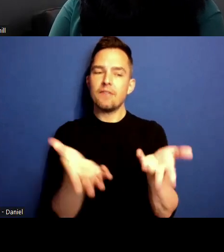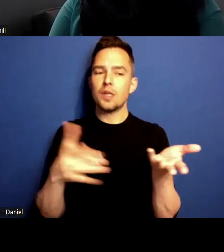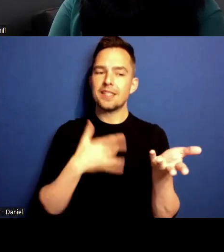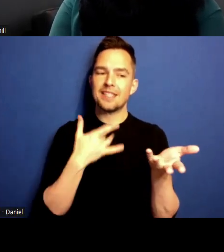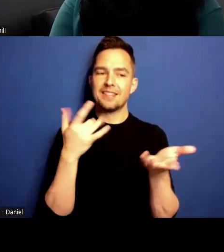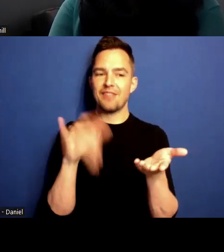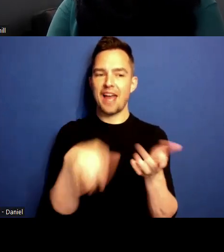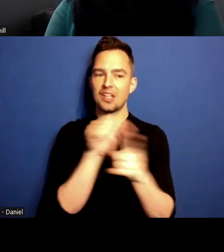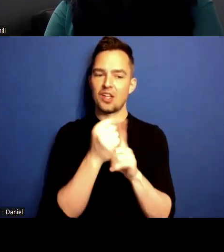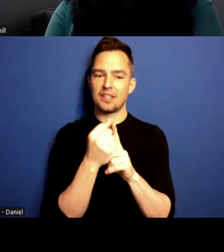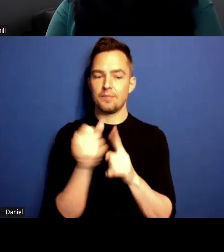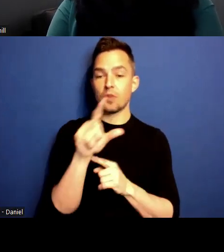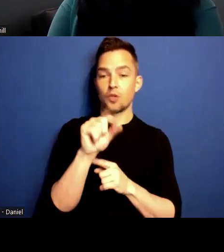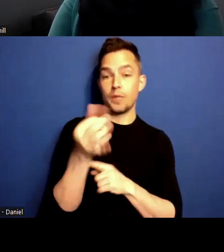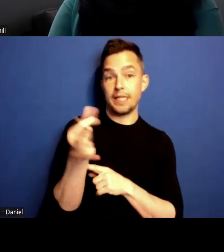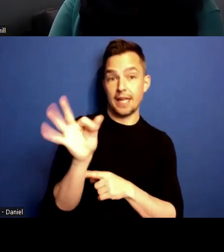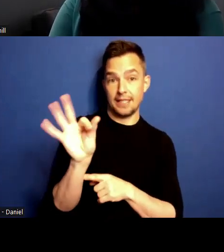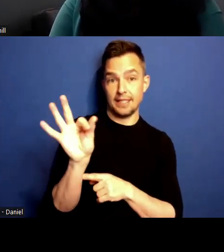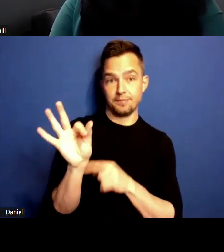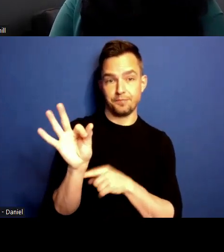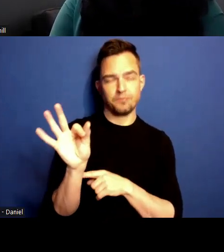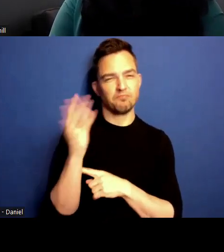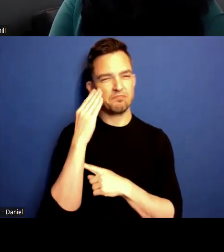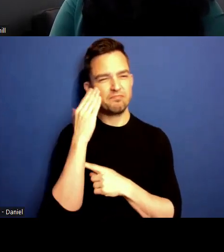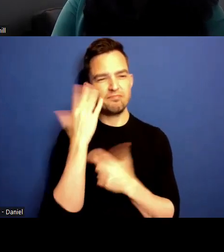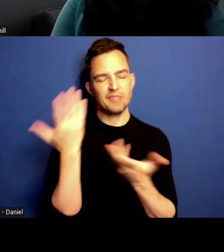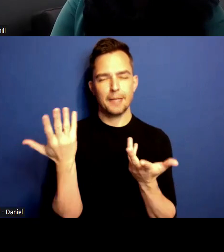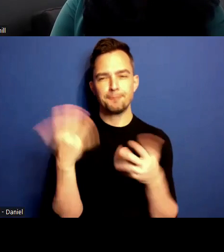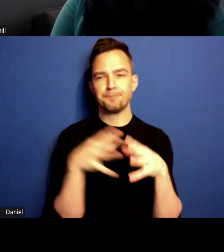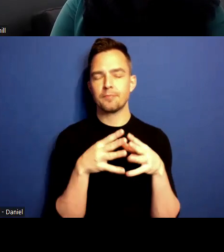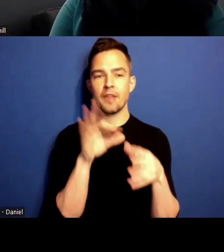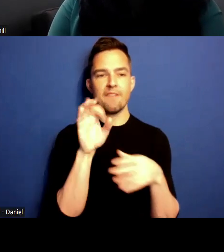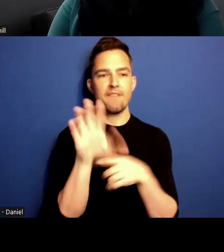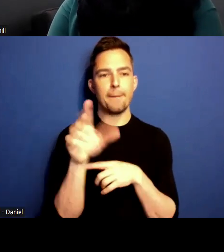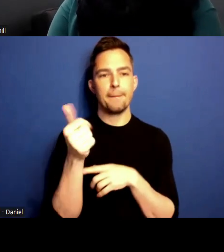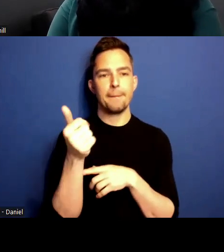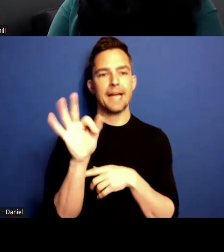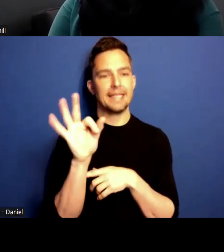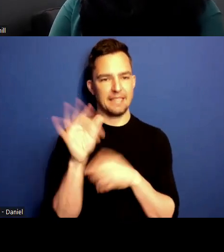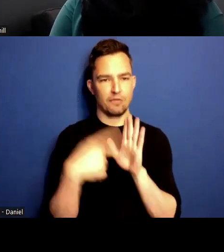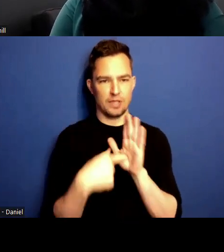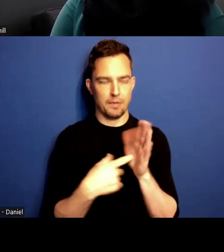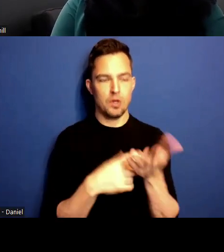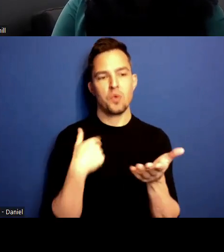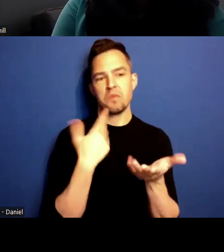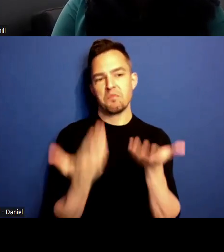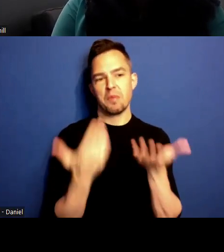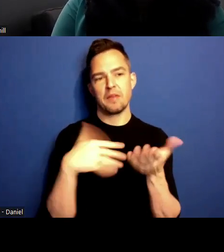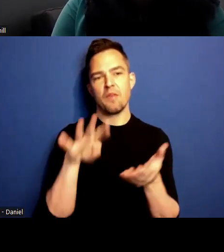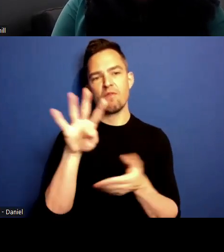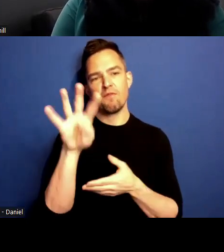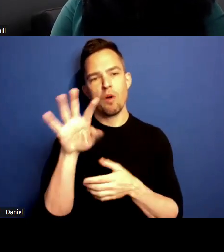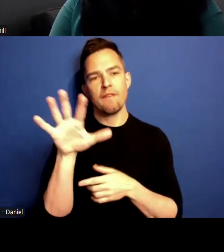like, in 2019, let's say February of 19, we probably had about 400 or